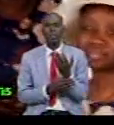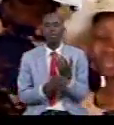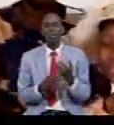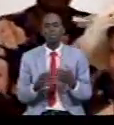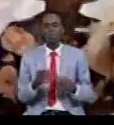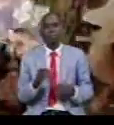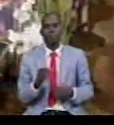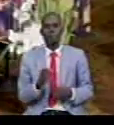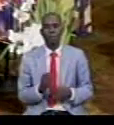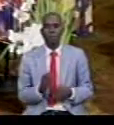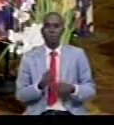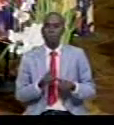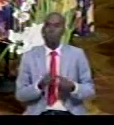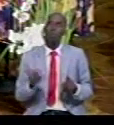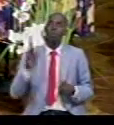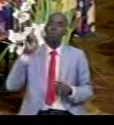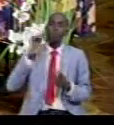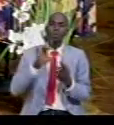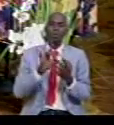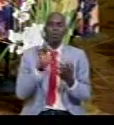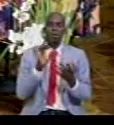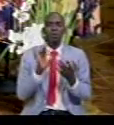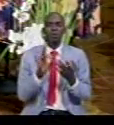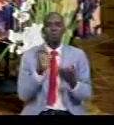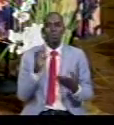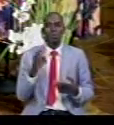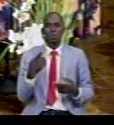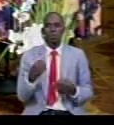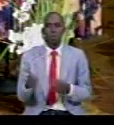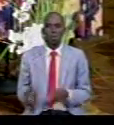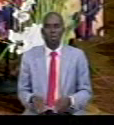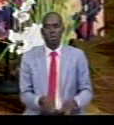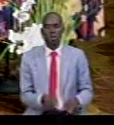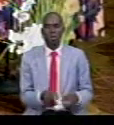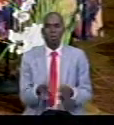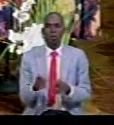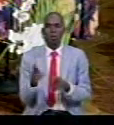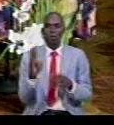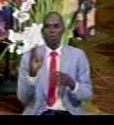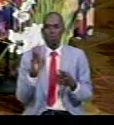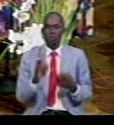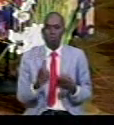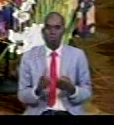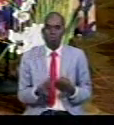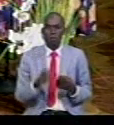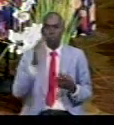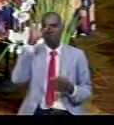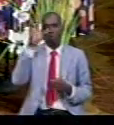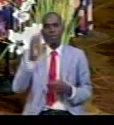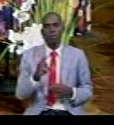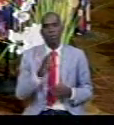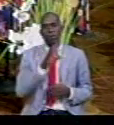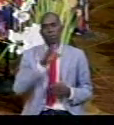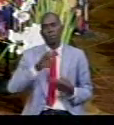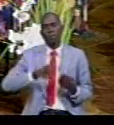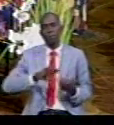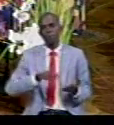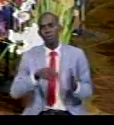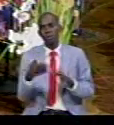hands. Yet he chose the road to Calvary to die on